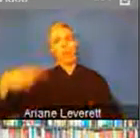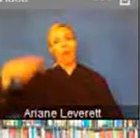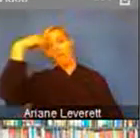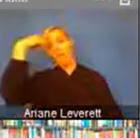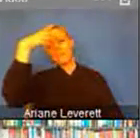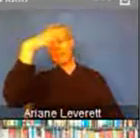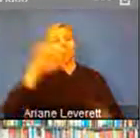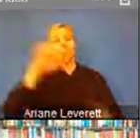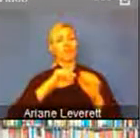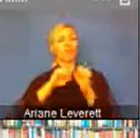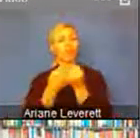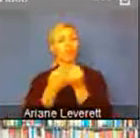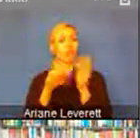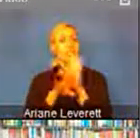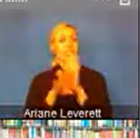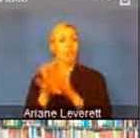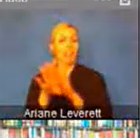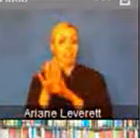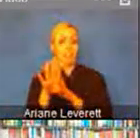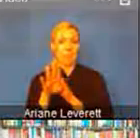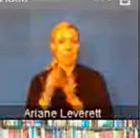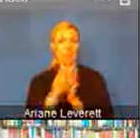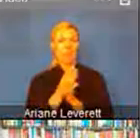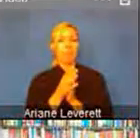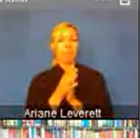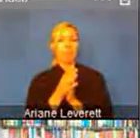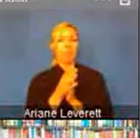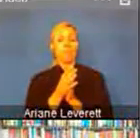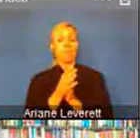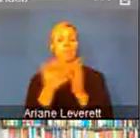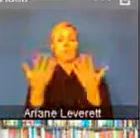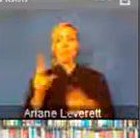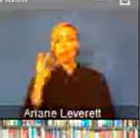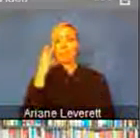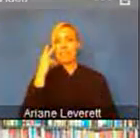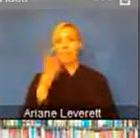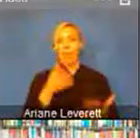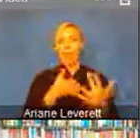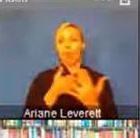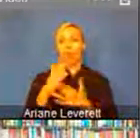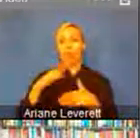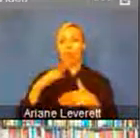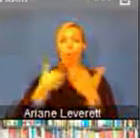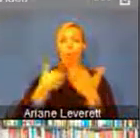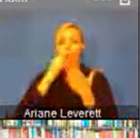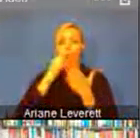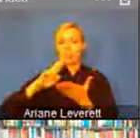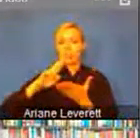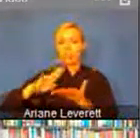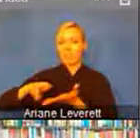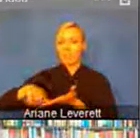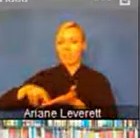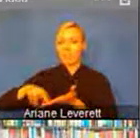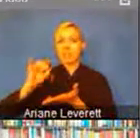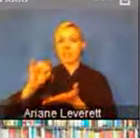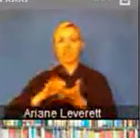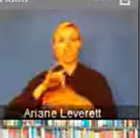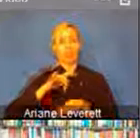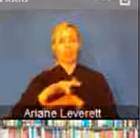First, as a general matter, on early childhood education, it's very important for the